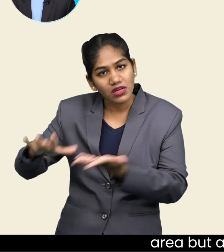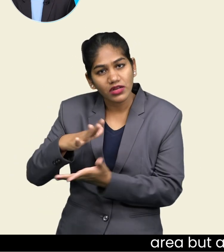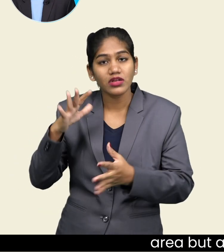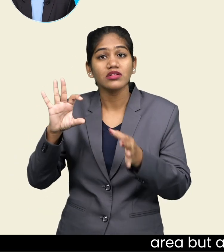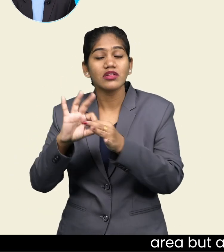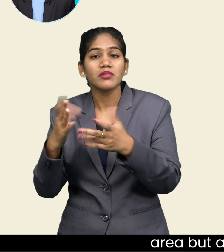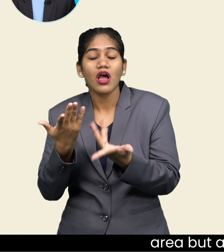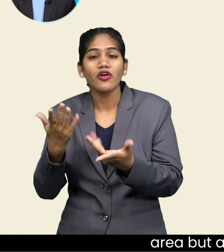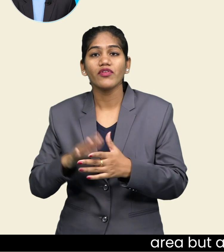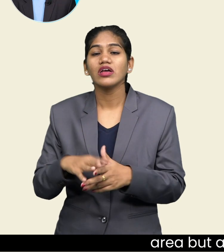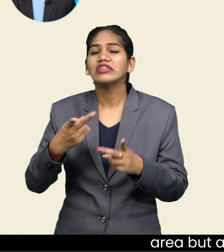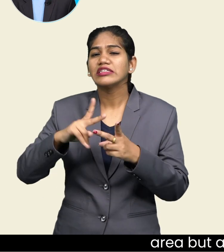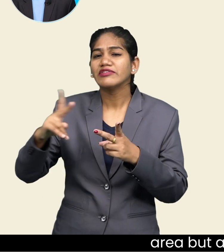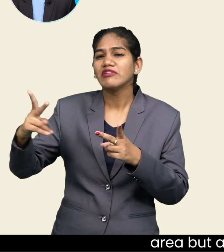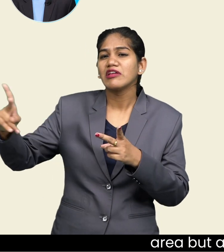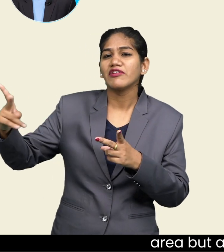life there.